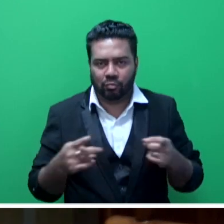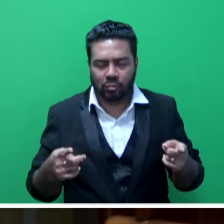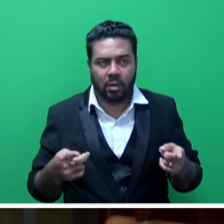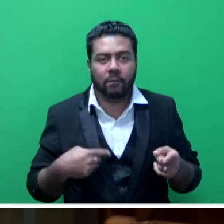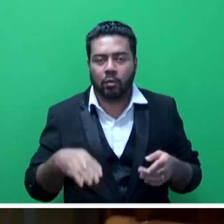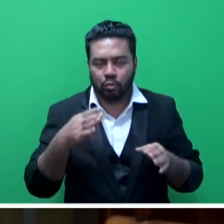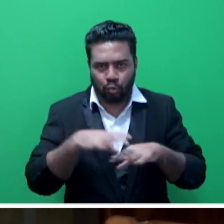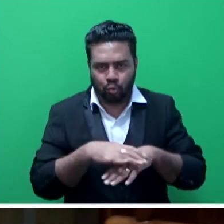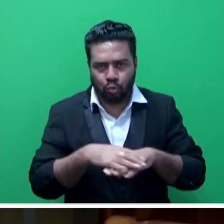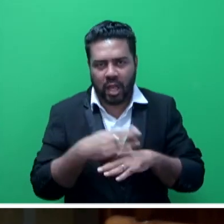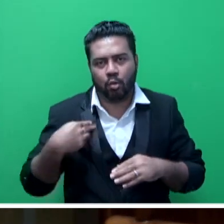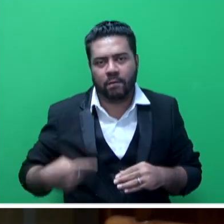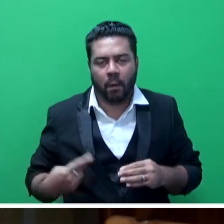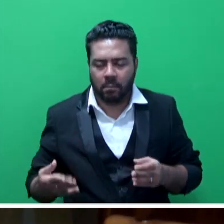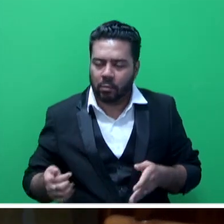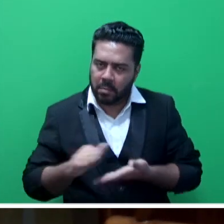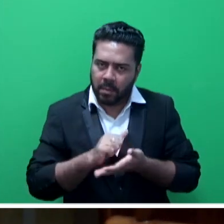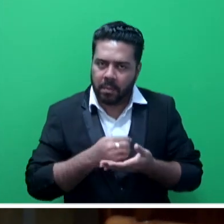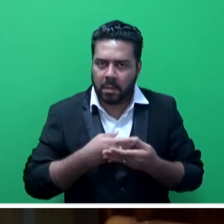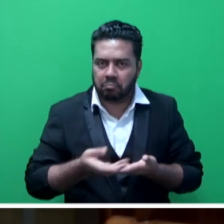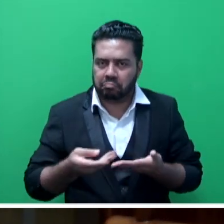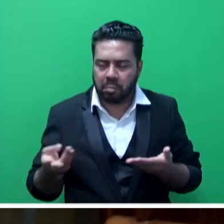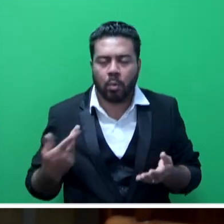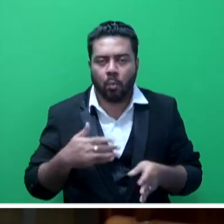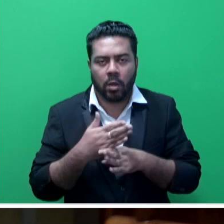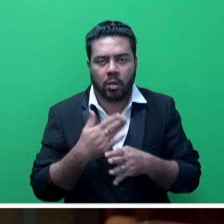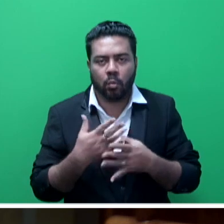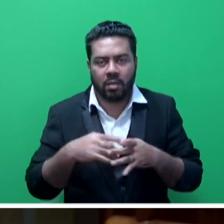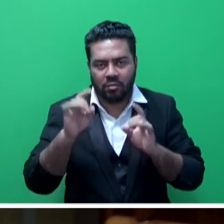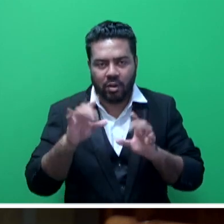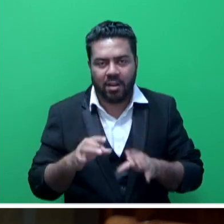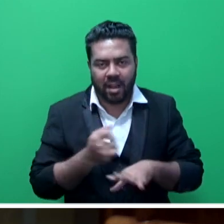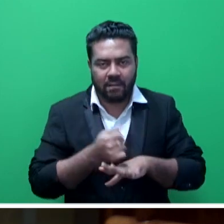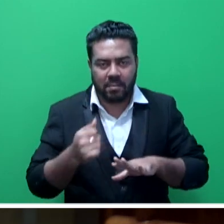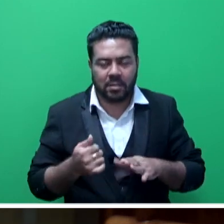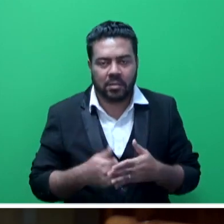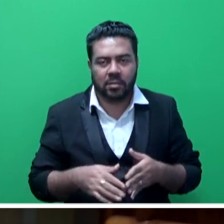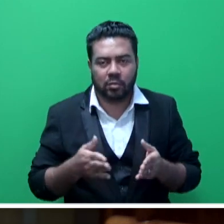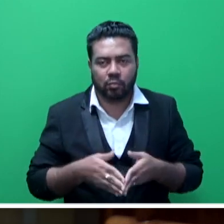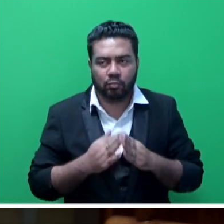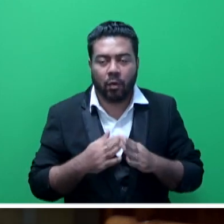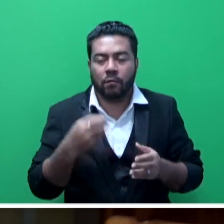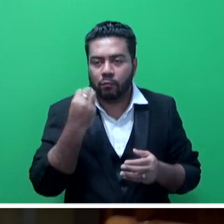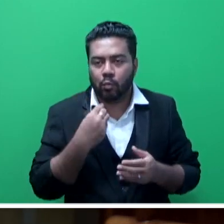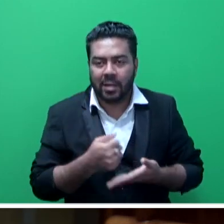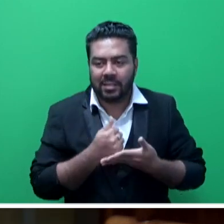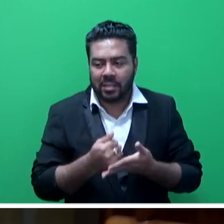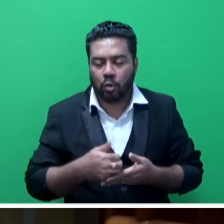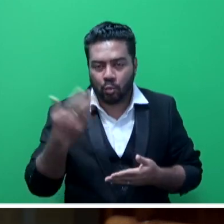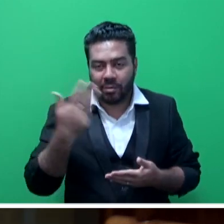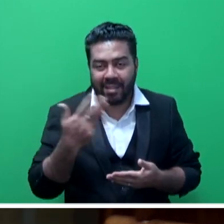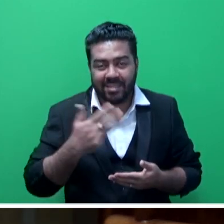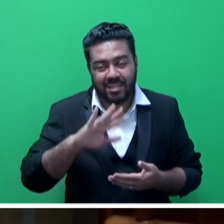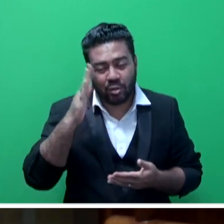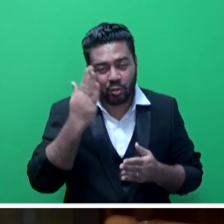uniform. Mr. Speaker, we are currently working with the Australian government's DFED sector to provide food assistance to 19 schools